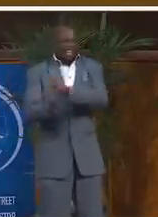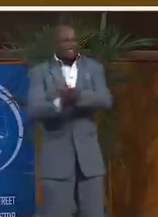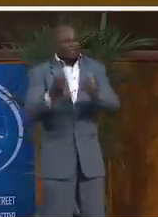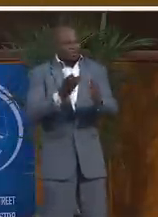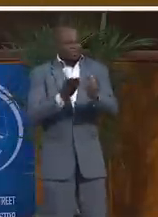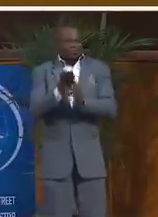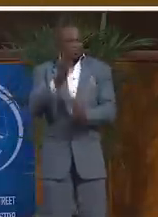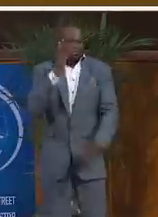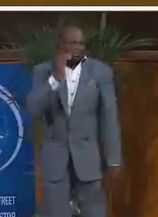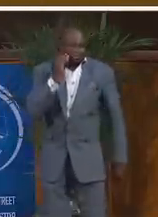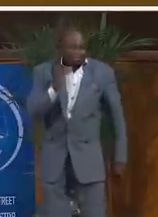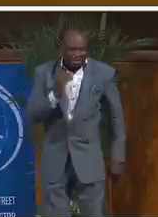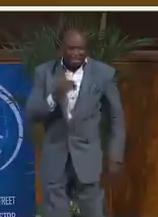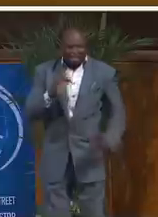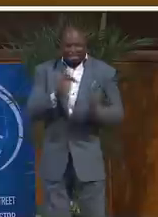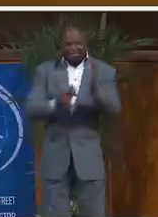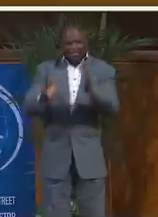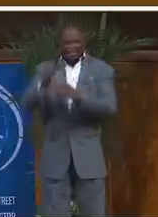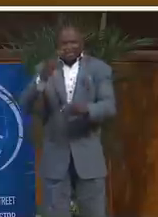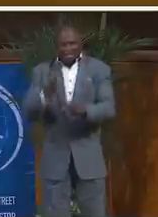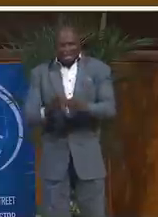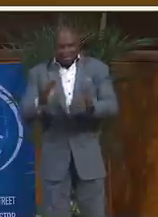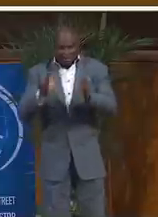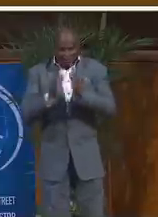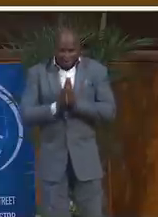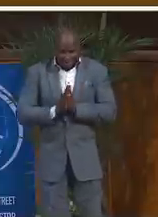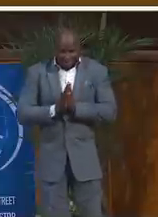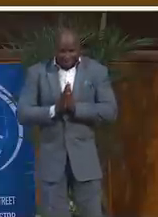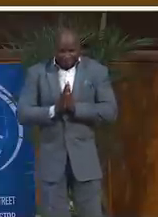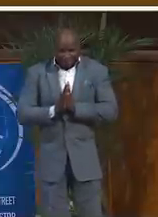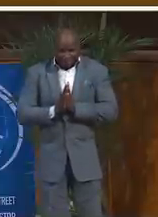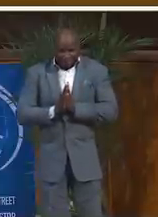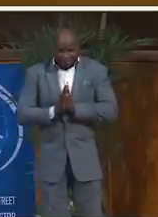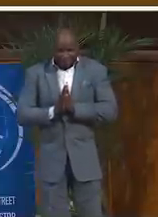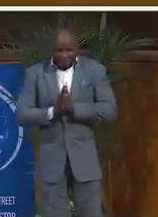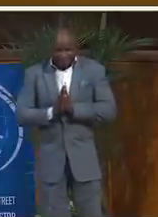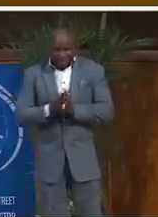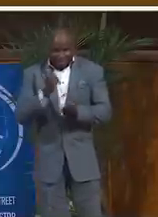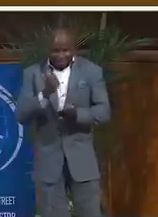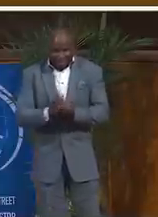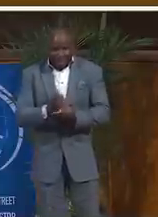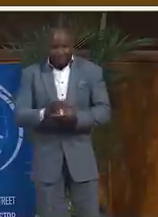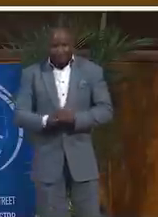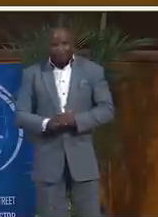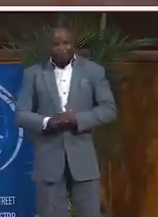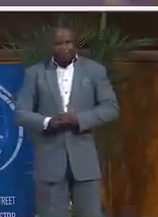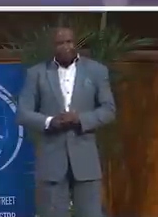through. In Jesus' name we do pray. Amen.